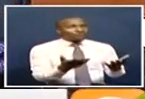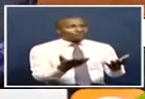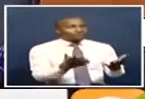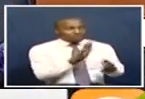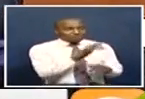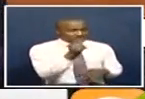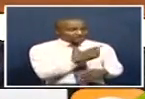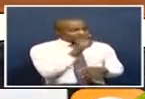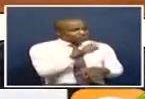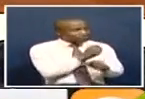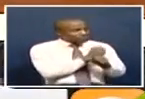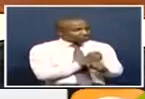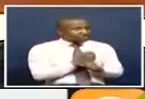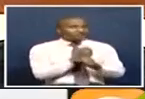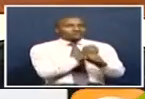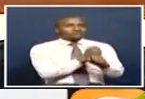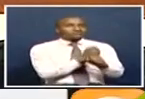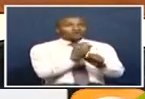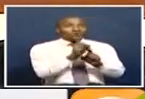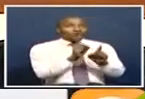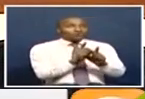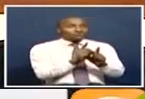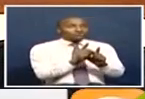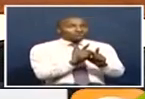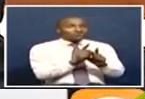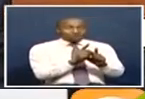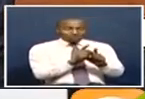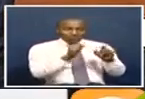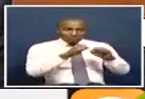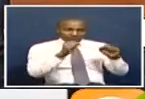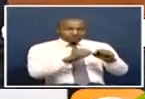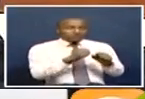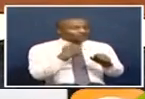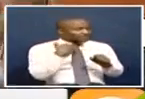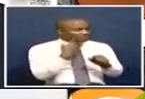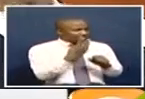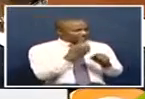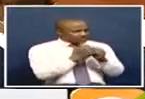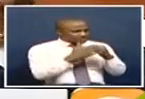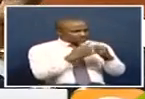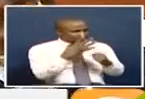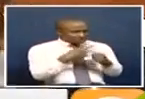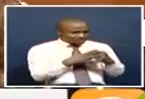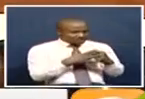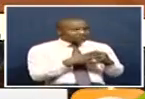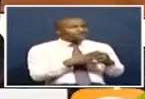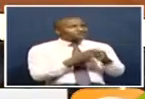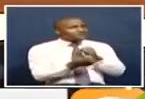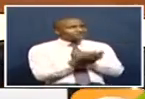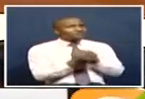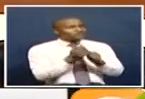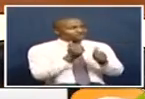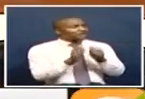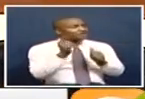should be protected. And also the ILO Convention, number 95 of 1949, yeah. It talks about, of which Kenya government